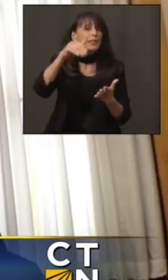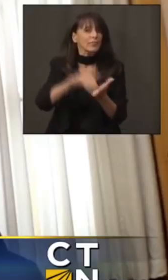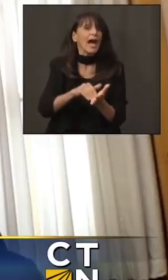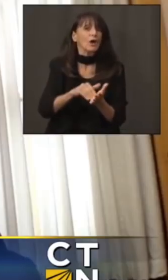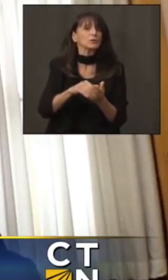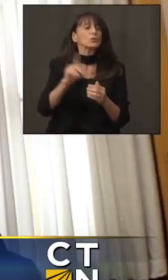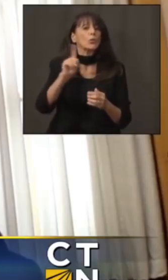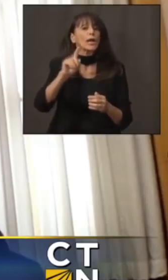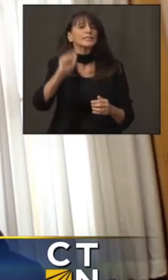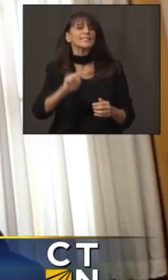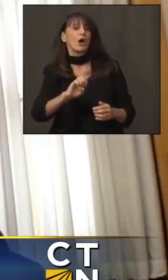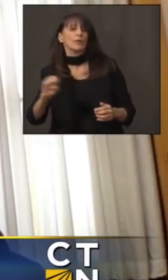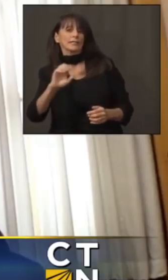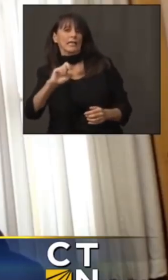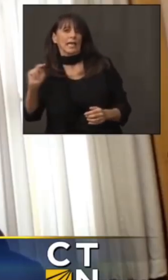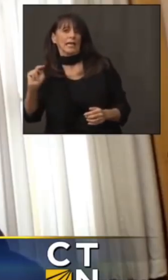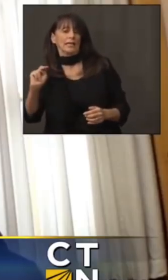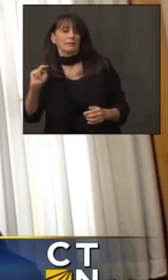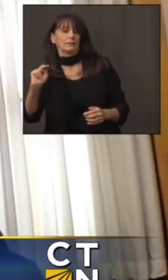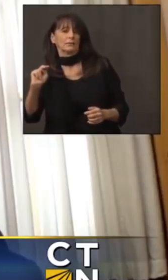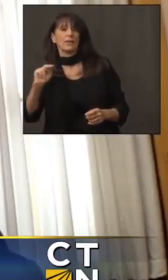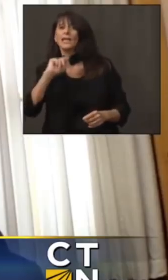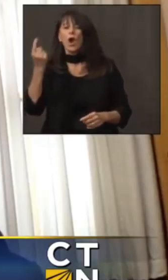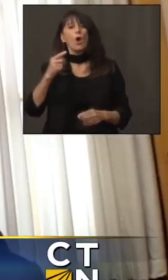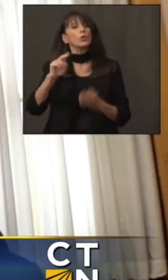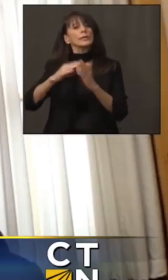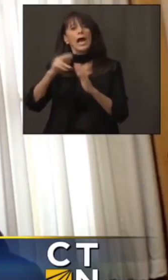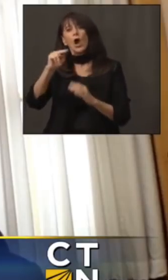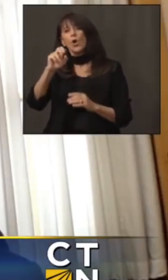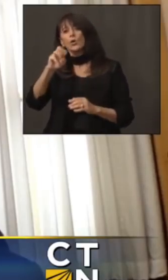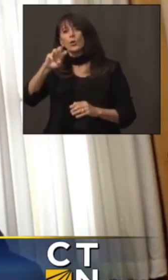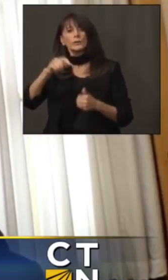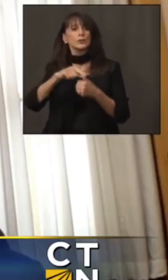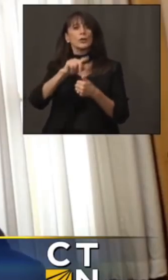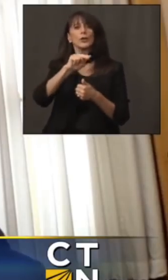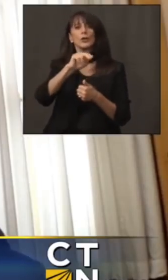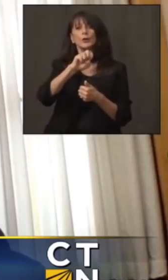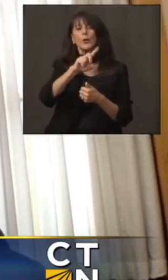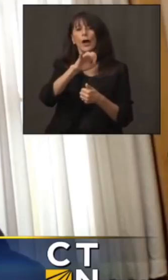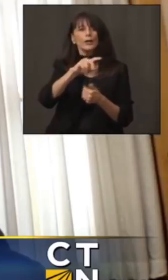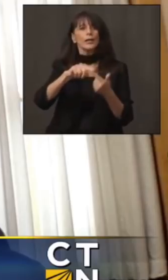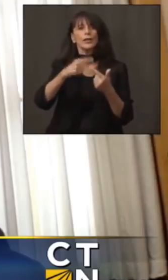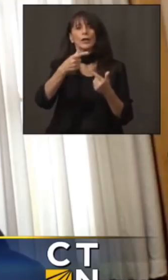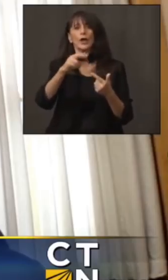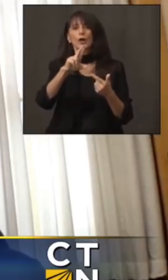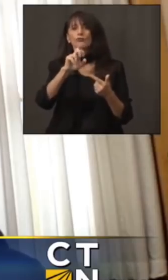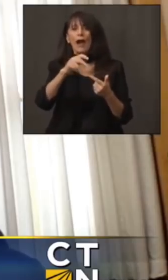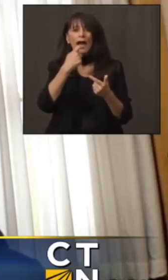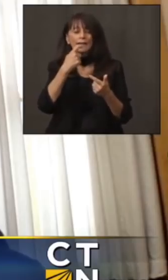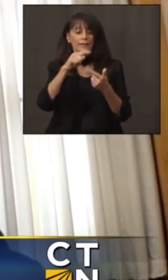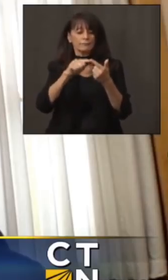southeast Connecticut last weekend, not just in Norwich, but also in London, Groton, some other sites down there.